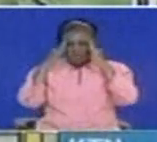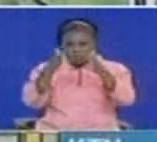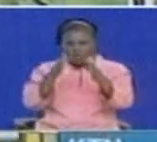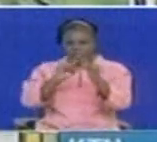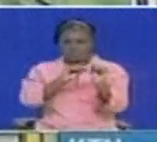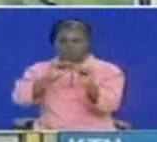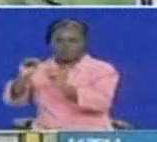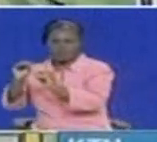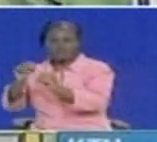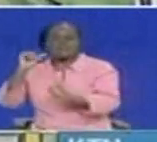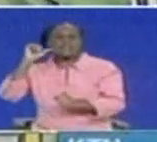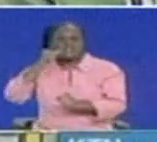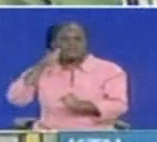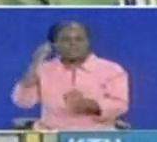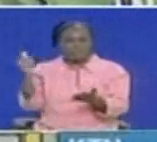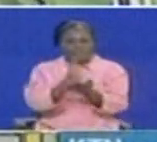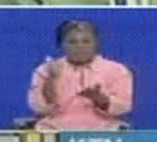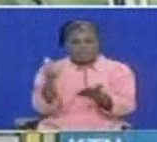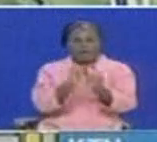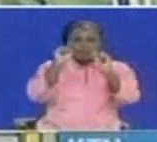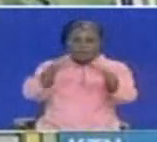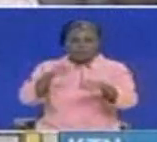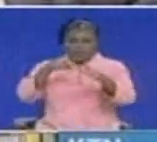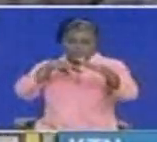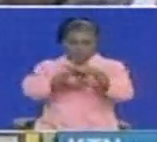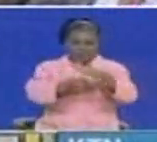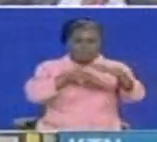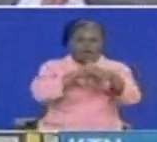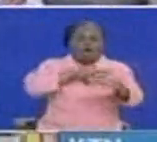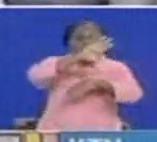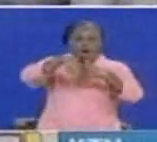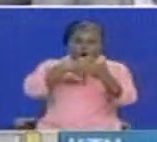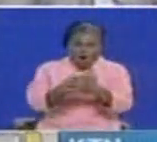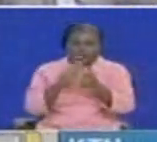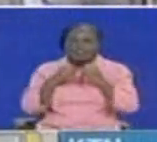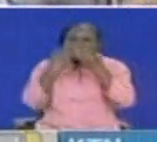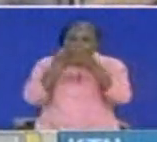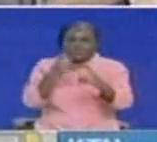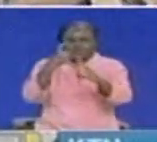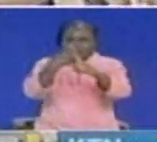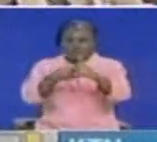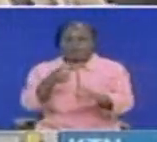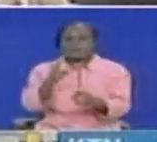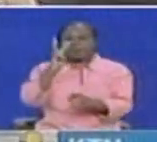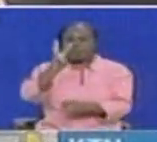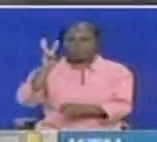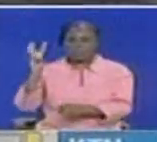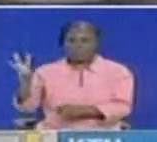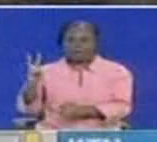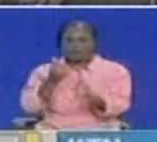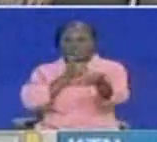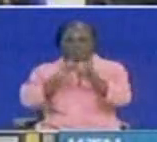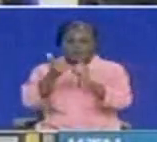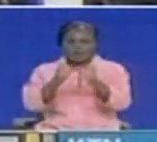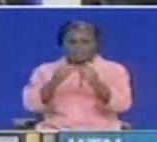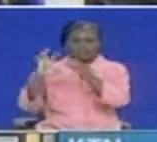of the graduates, the new recruits will now be able to access all information needed from the new Academy website. Sports and